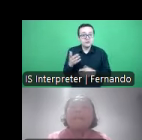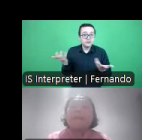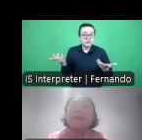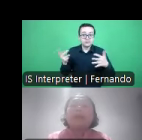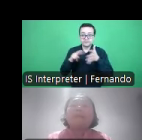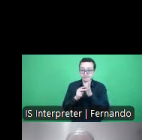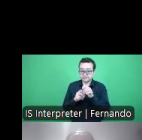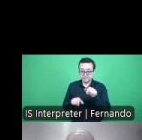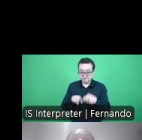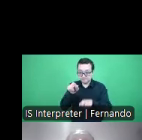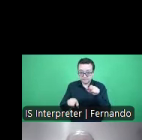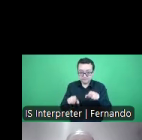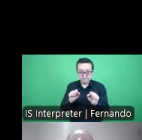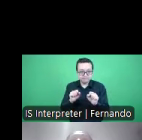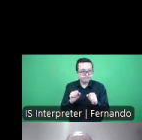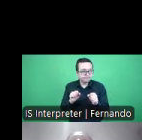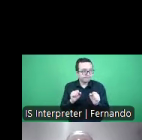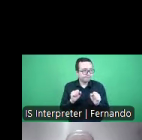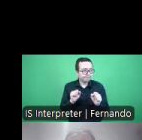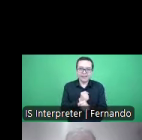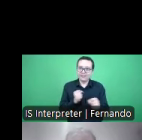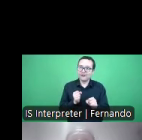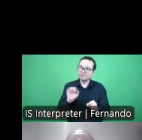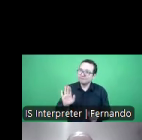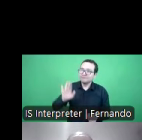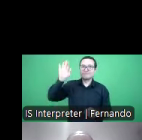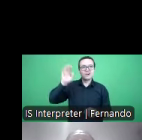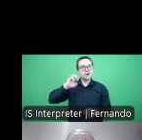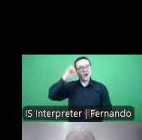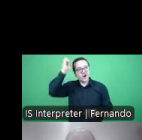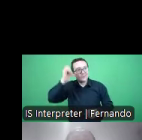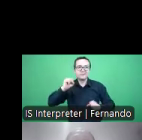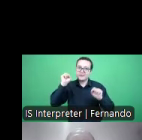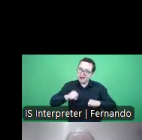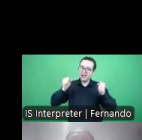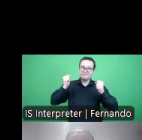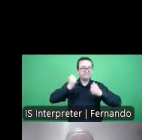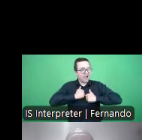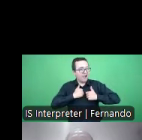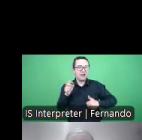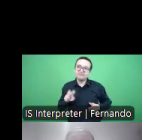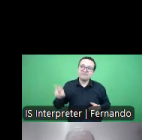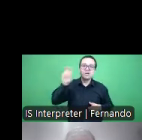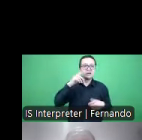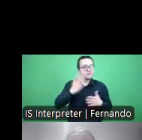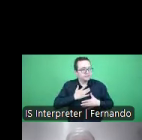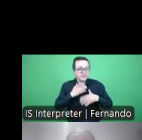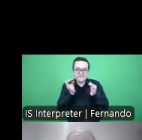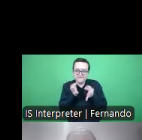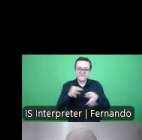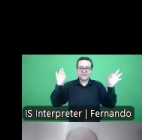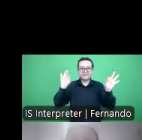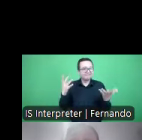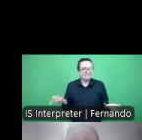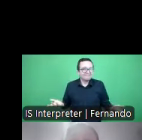I want to go Mereka home, I tidak want to bisa work. They keluar cannot do it. sampai They kapanpun. don't have the rights. Hanya Yang boleh to bisa be free mengeluarkan mereka adalah until